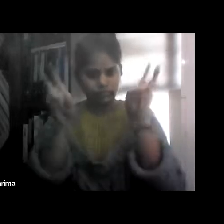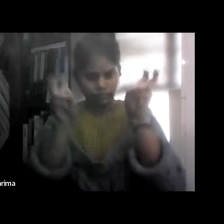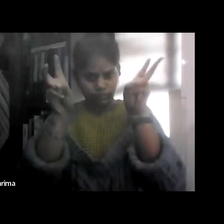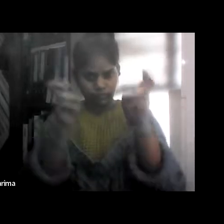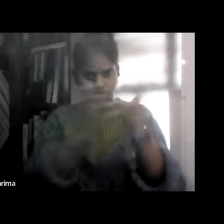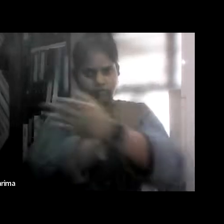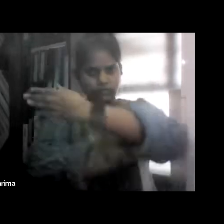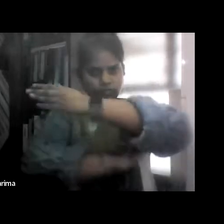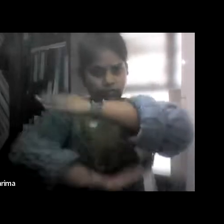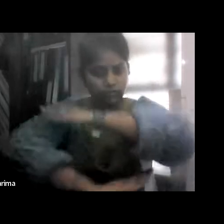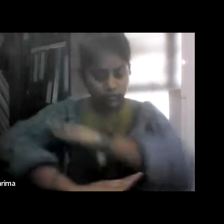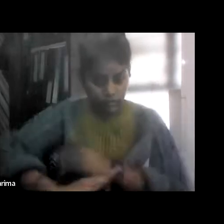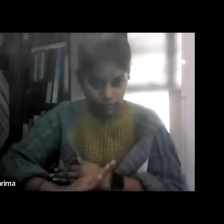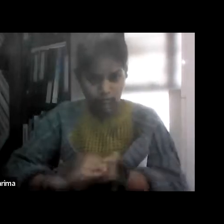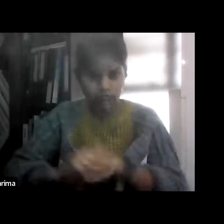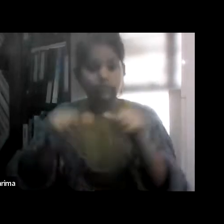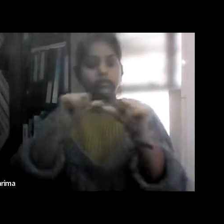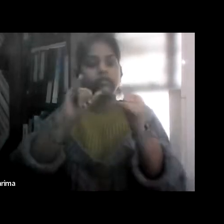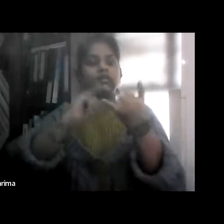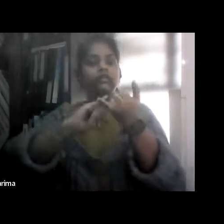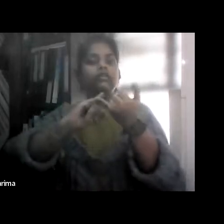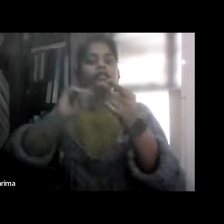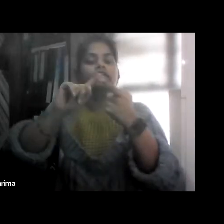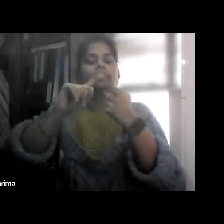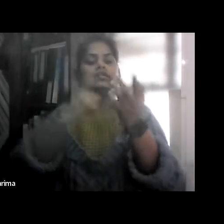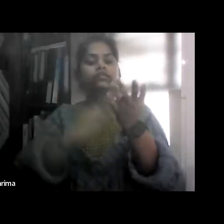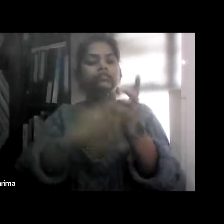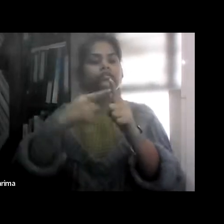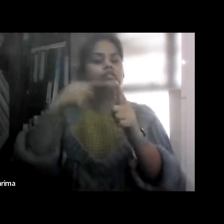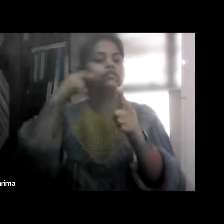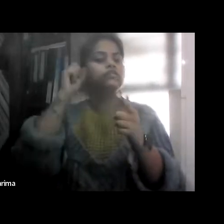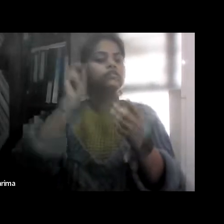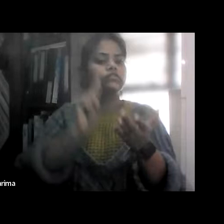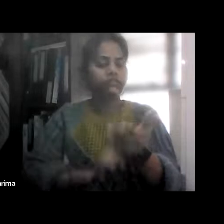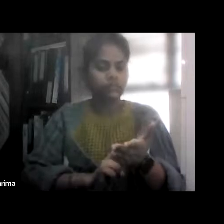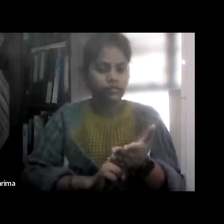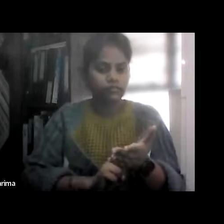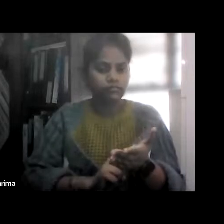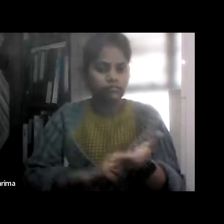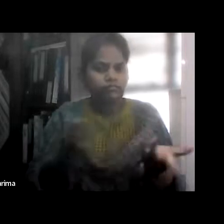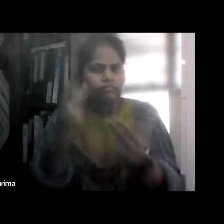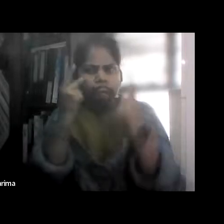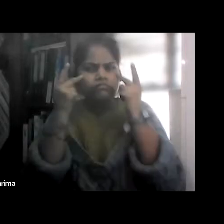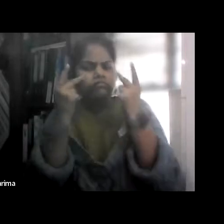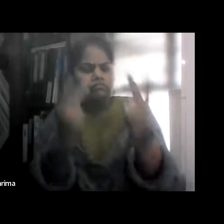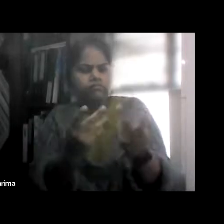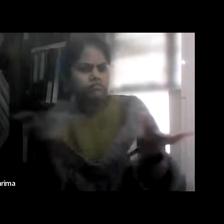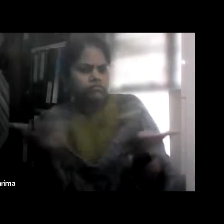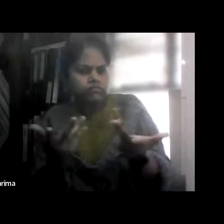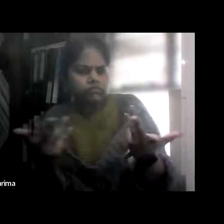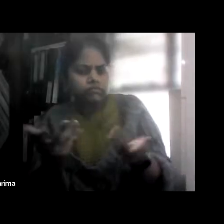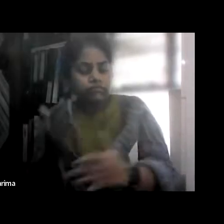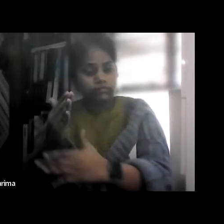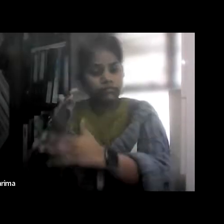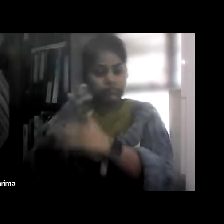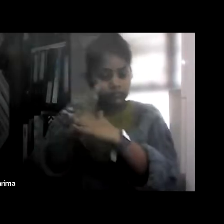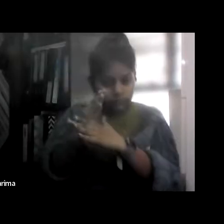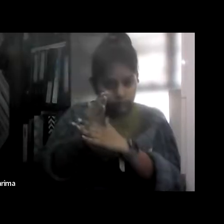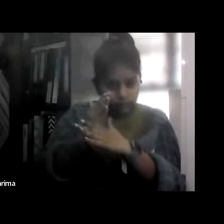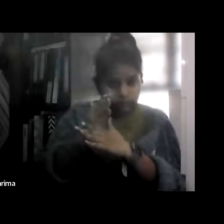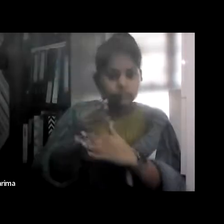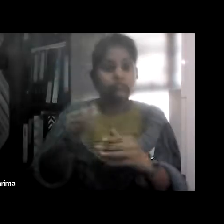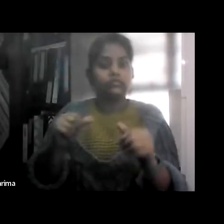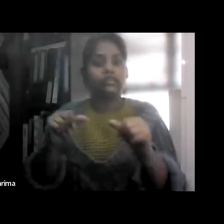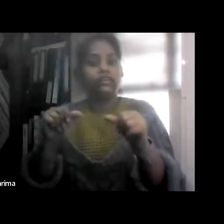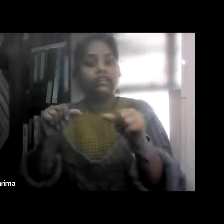and Assertion. So basically what we are trying to look at in terms of resistance, agency, we